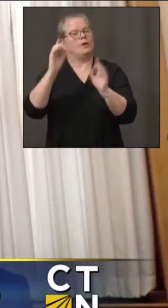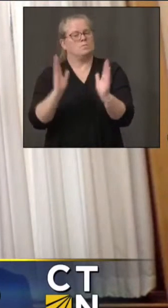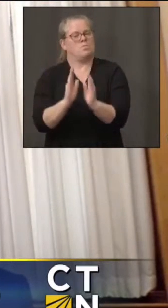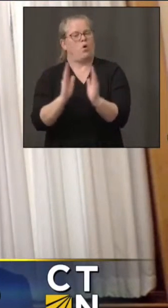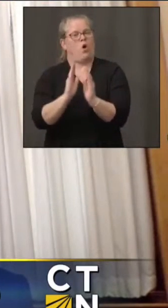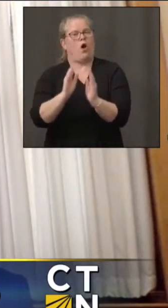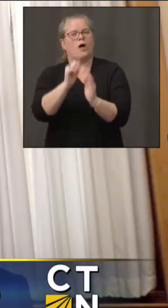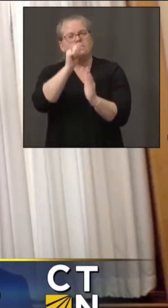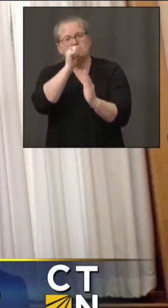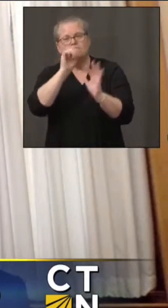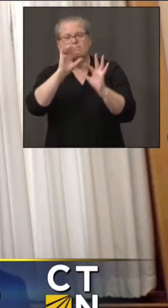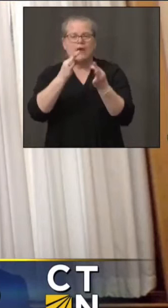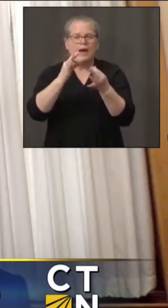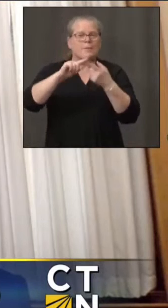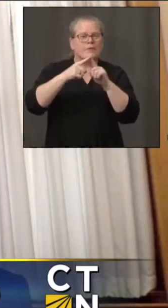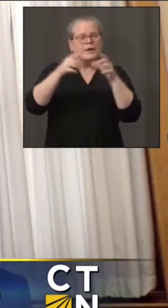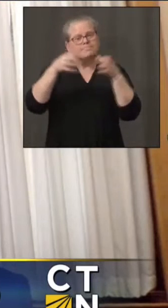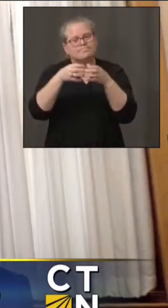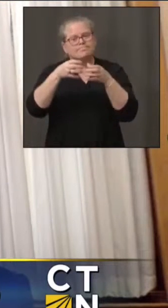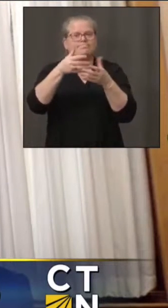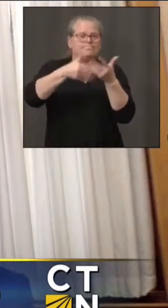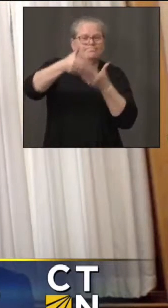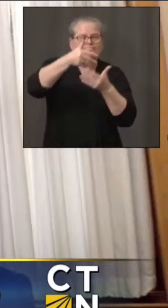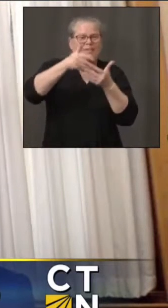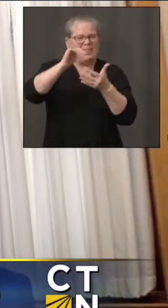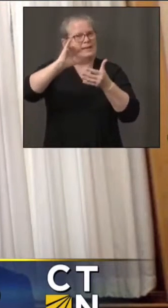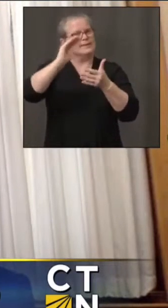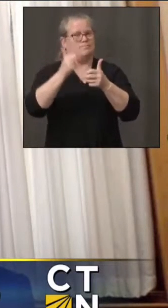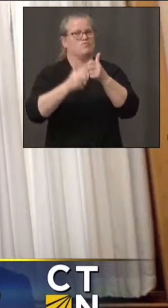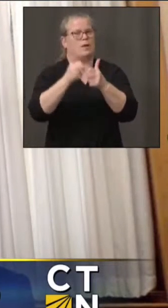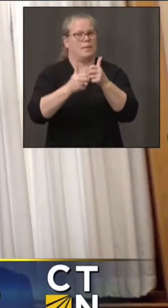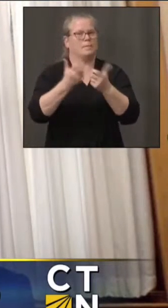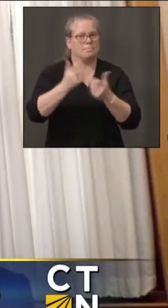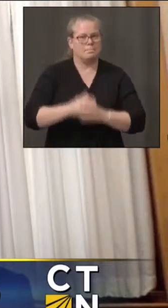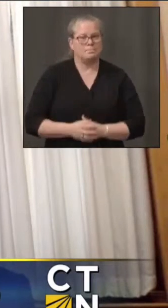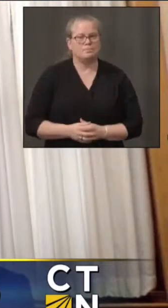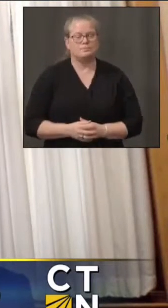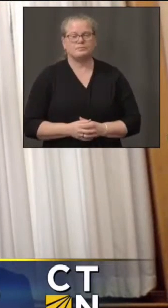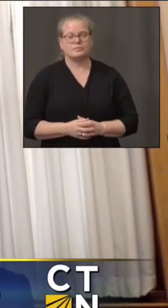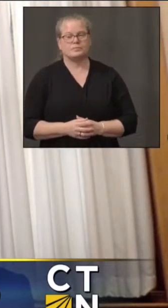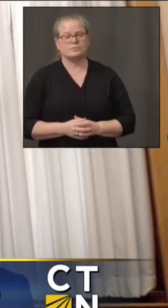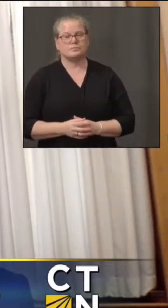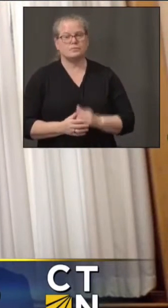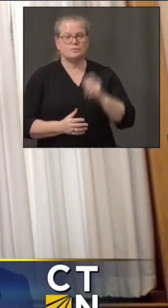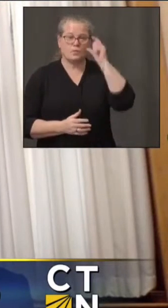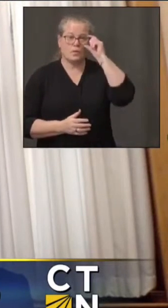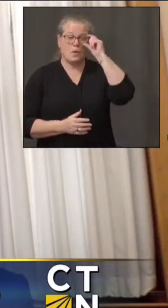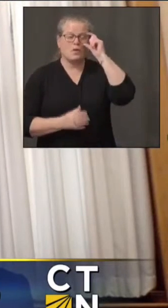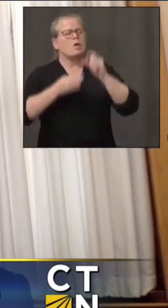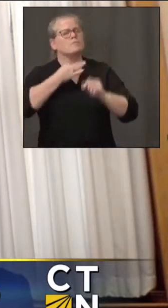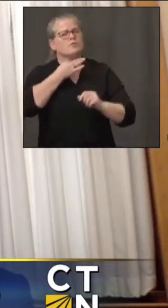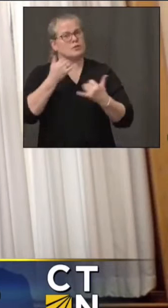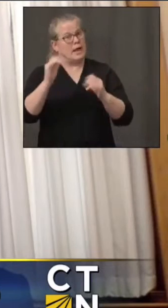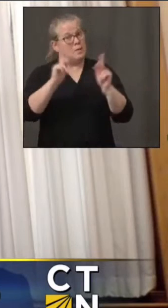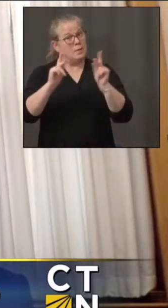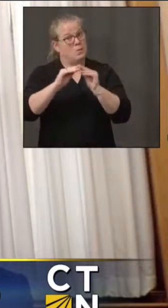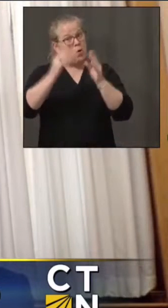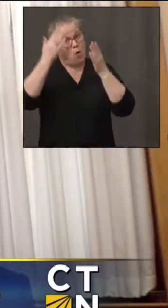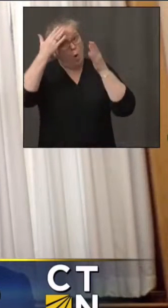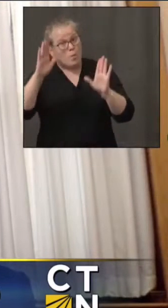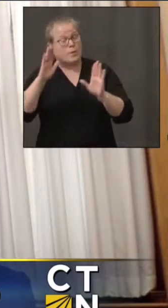And how has the reception to contact tracing changed? Are people more receptive to answering these phone calls now?